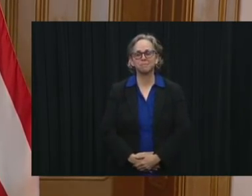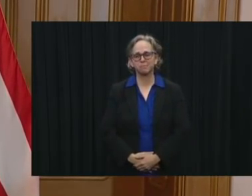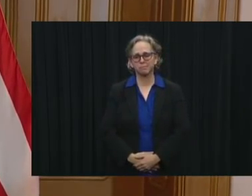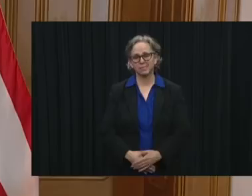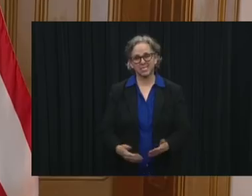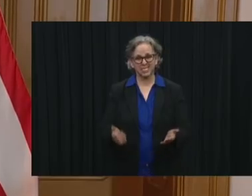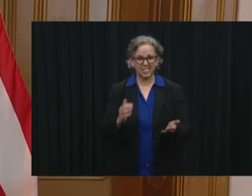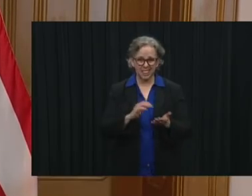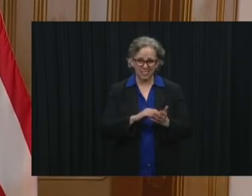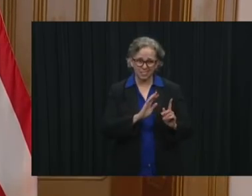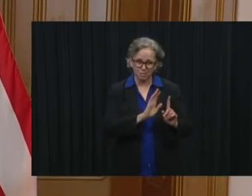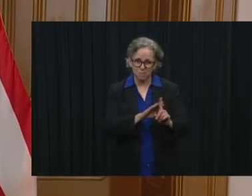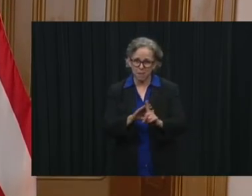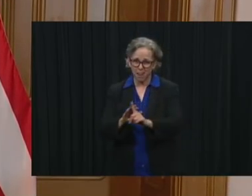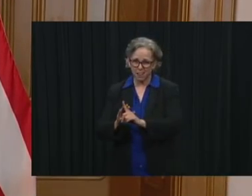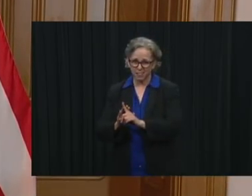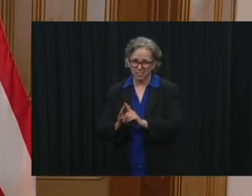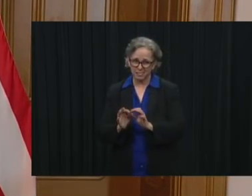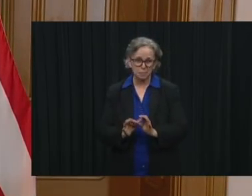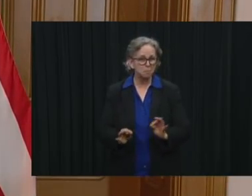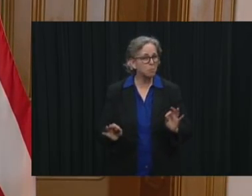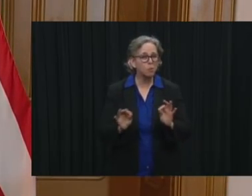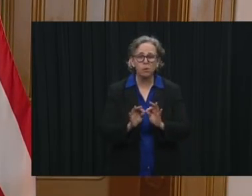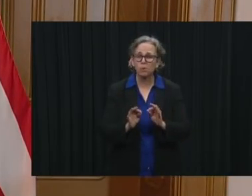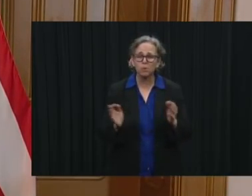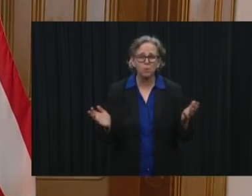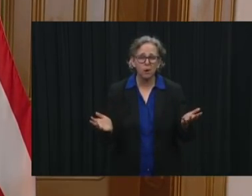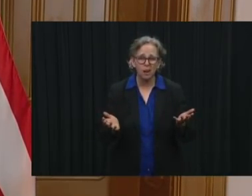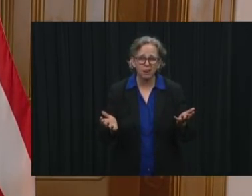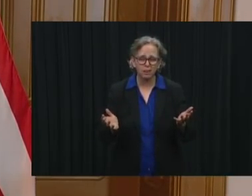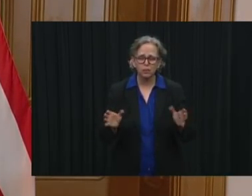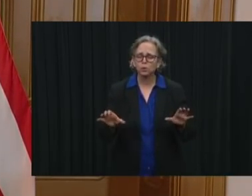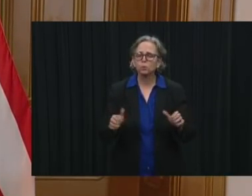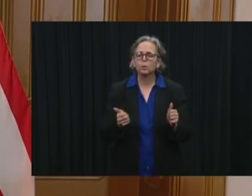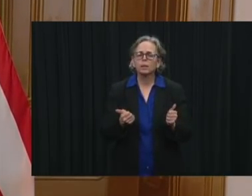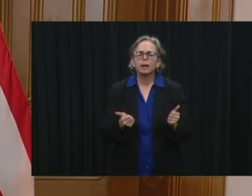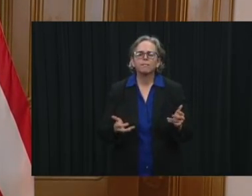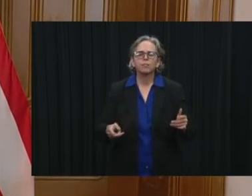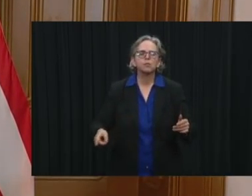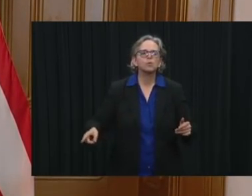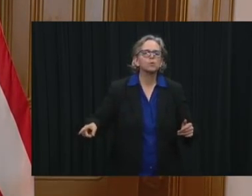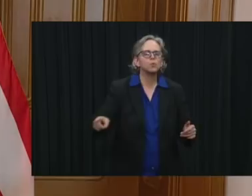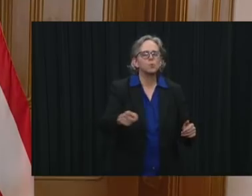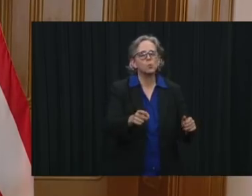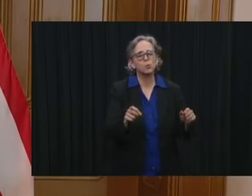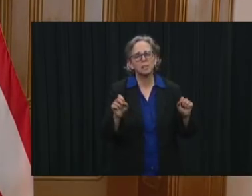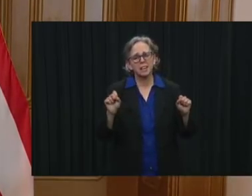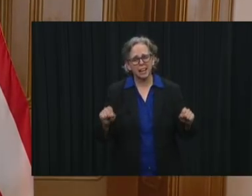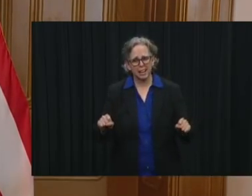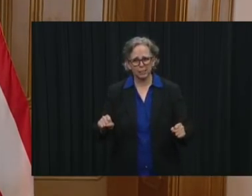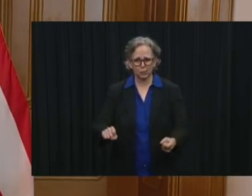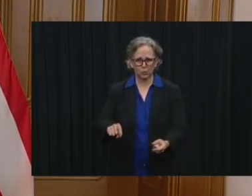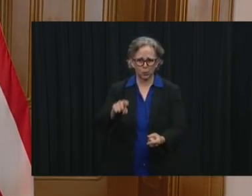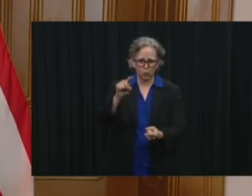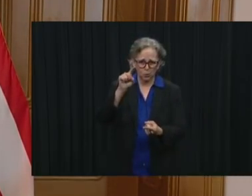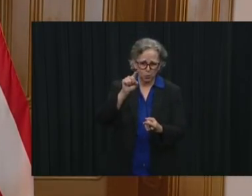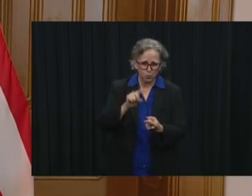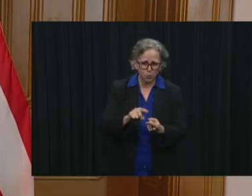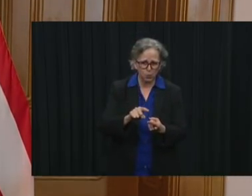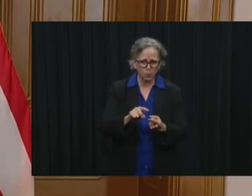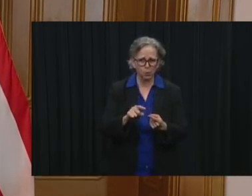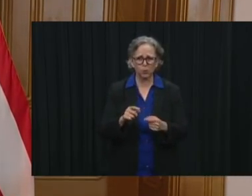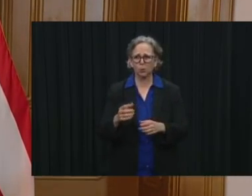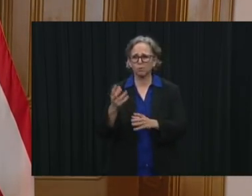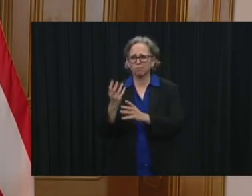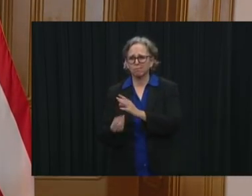for us to do everything we can to reduce the casualties, to reduce the number of people who end up with